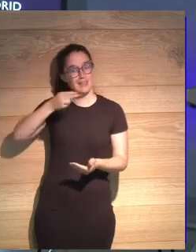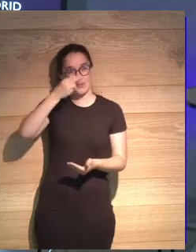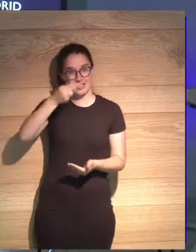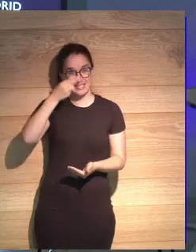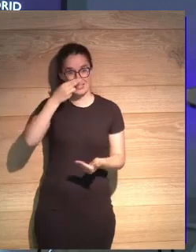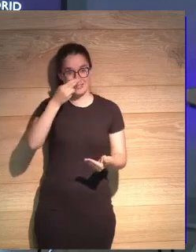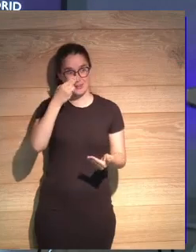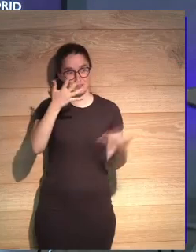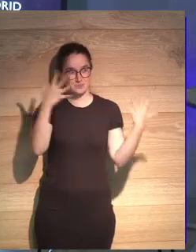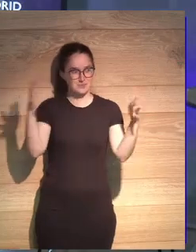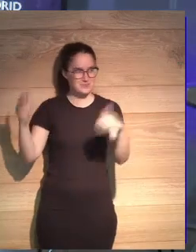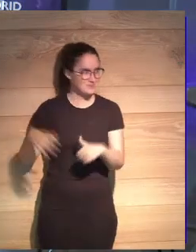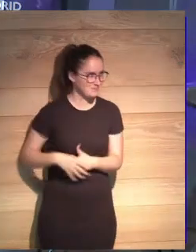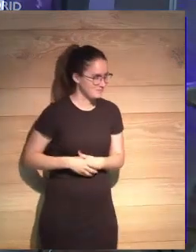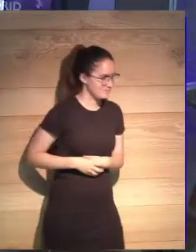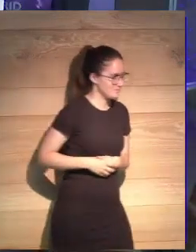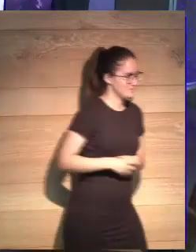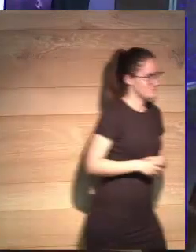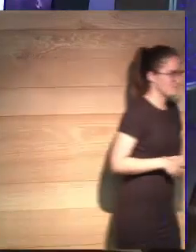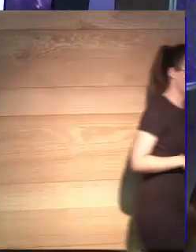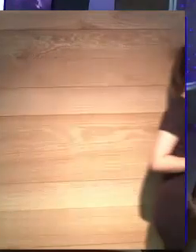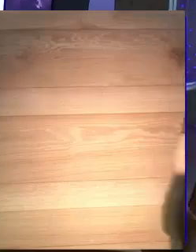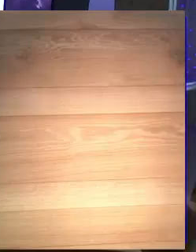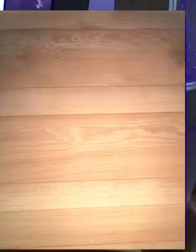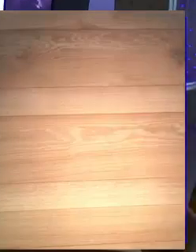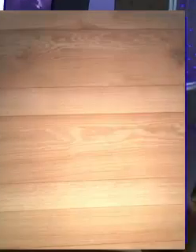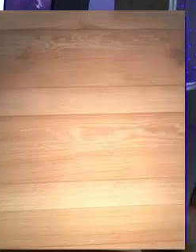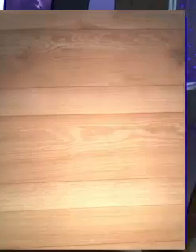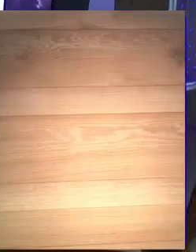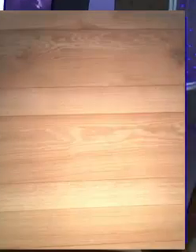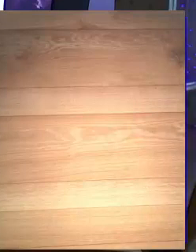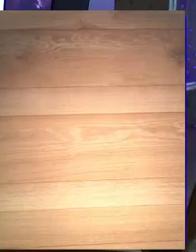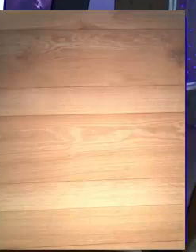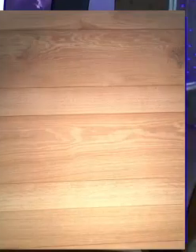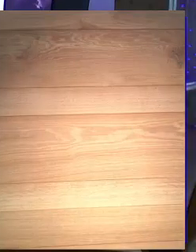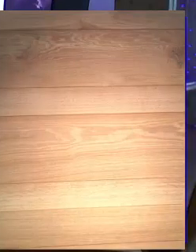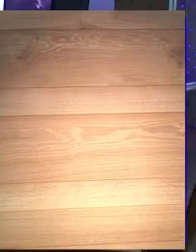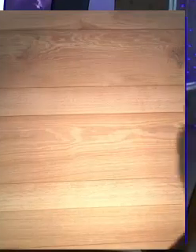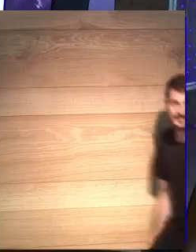you for sharing your experience with us. It was really interesting.